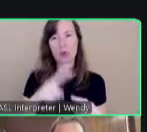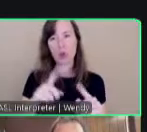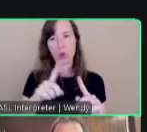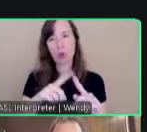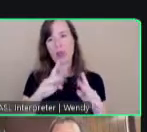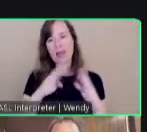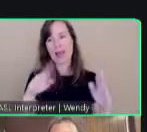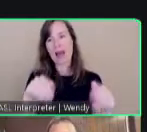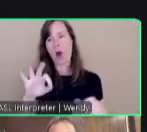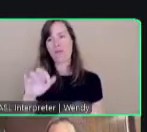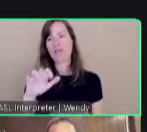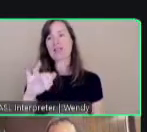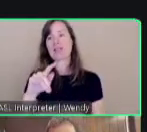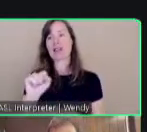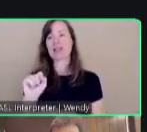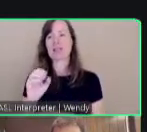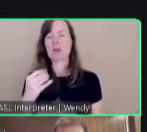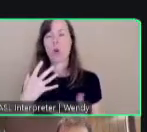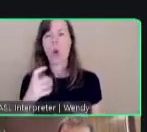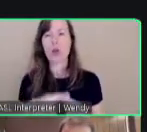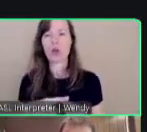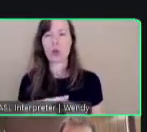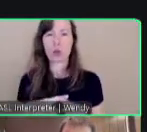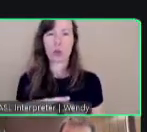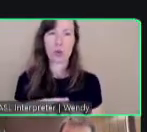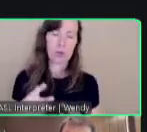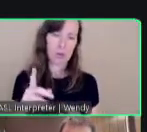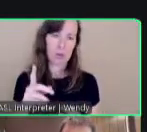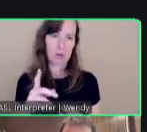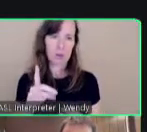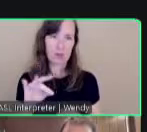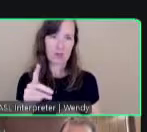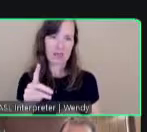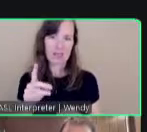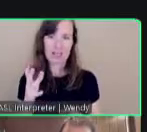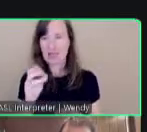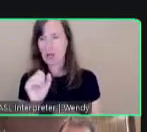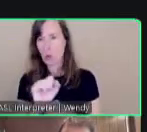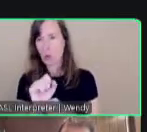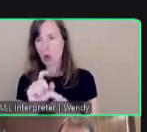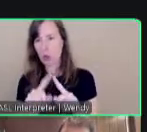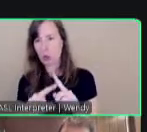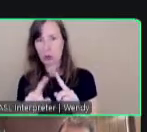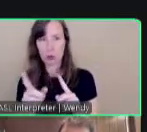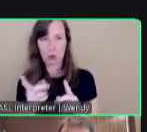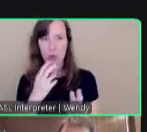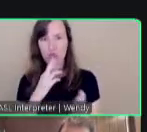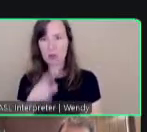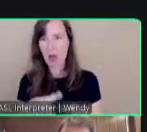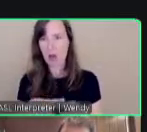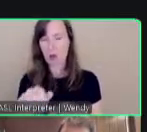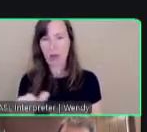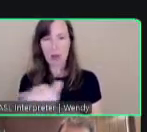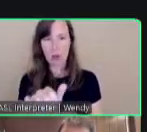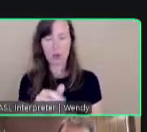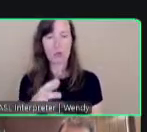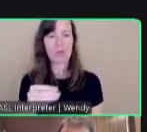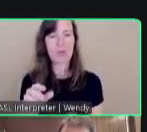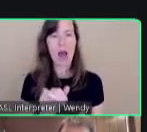then we do want to, over the first couple of years, determine a baseline building operating cost.